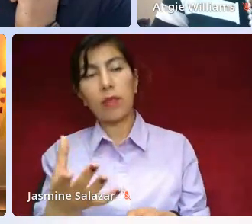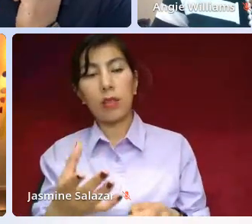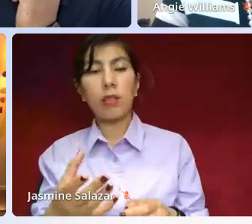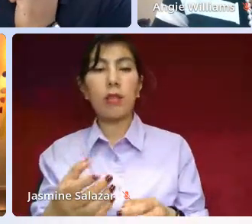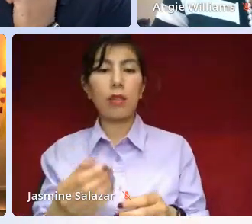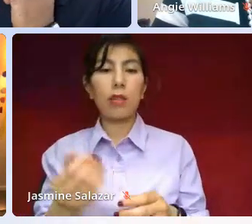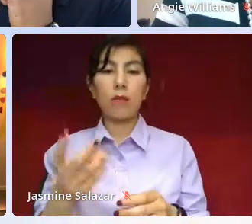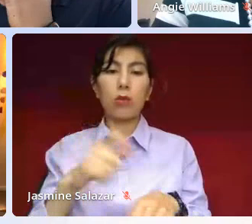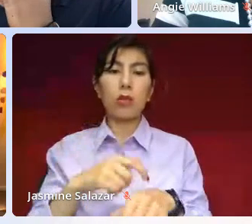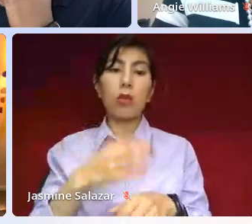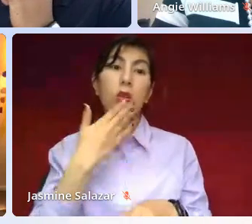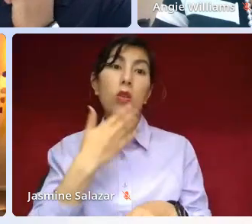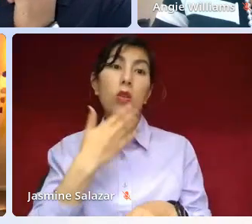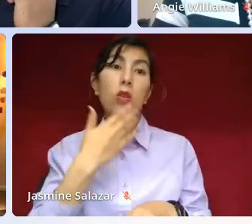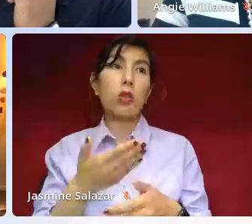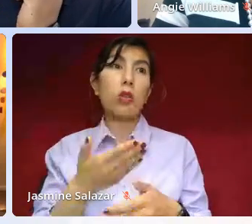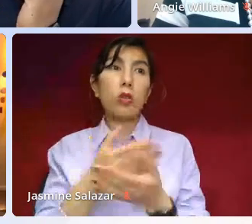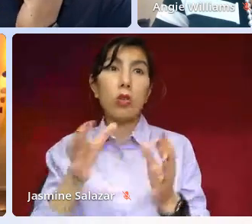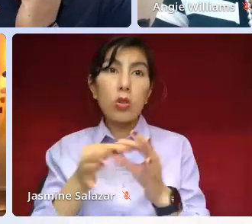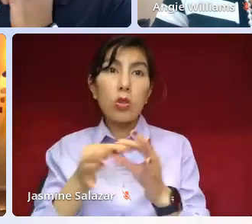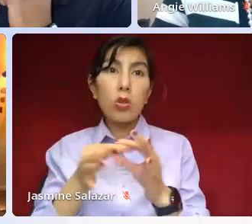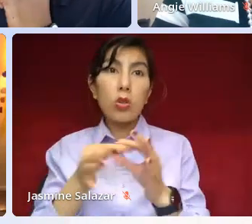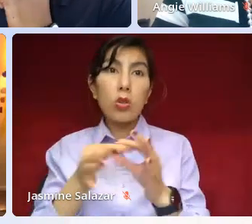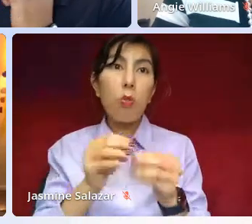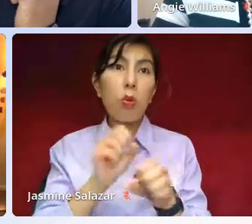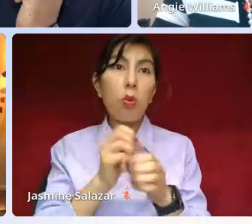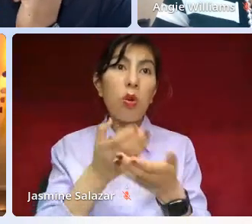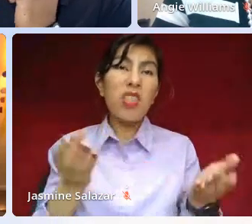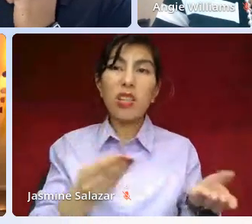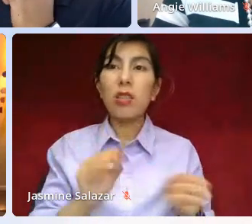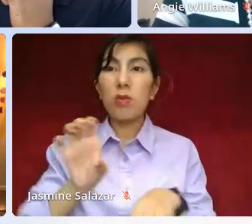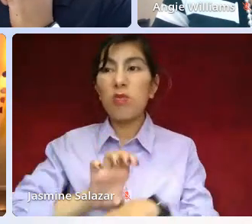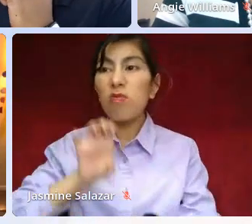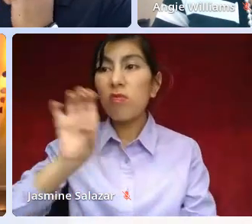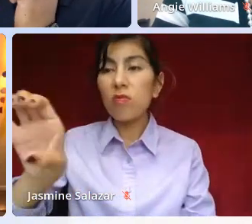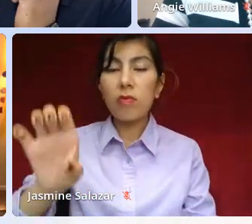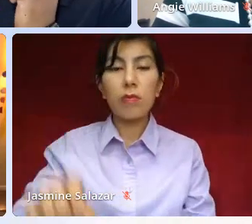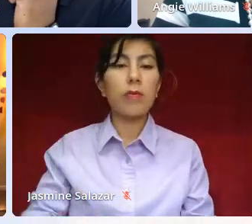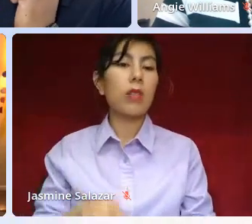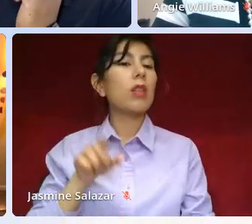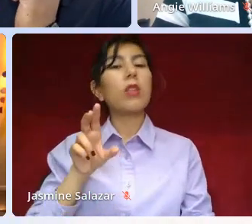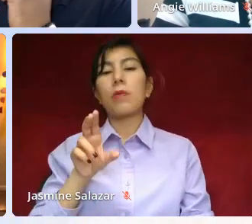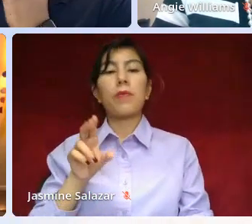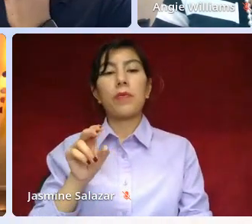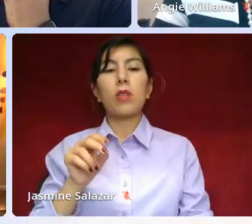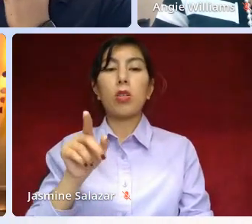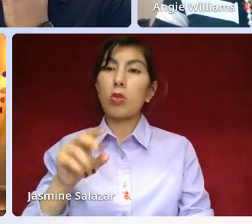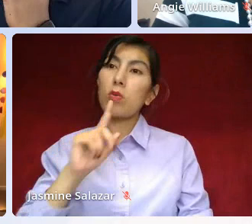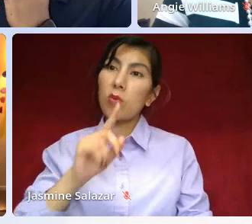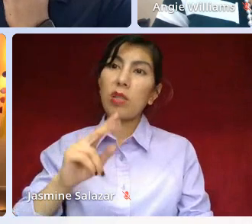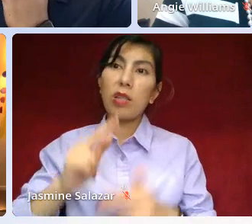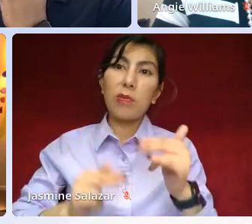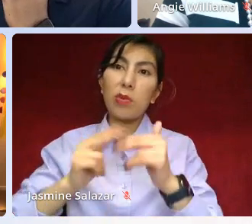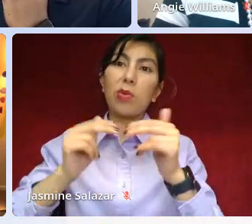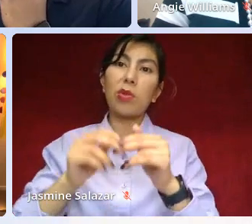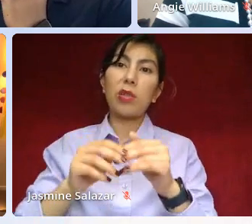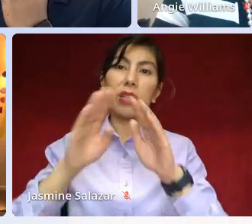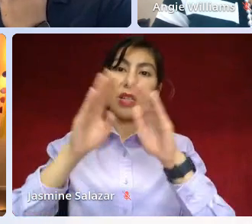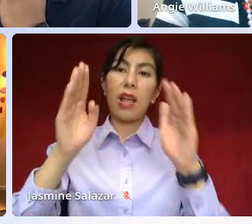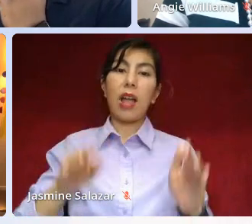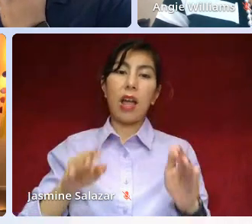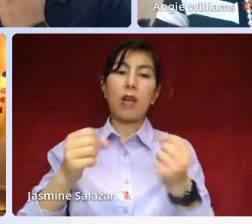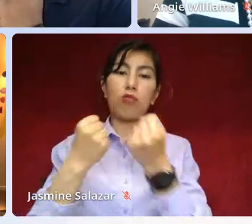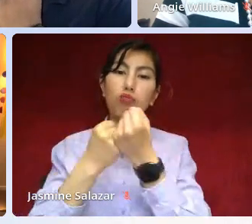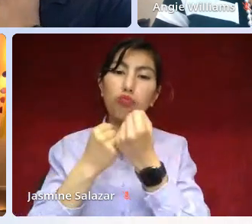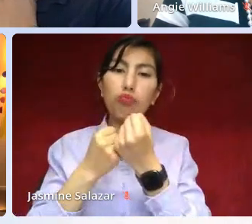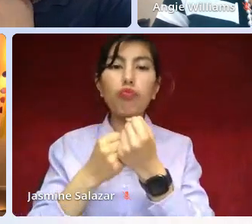news, more stuff coming your way that we're going to just impose on, like that. Your sort of building of this house for Pasquayaki